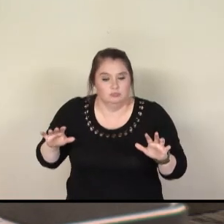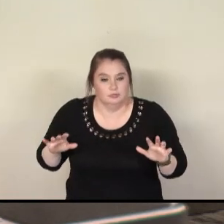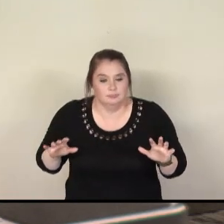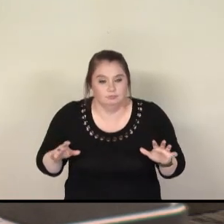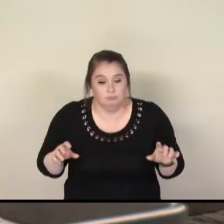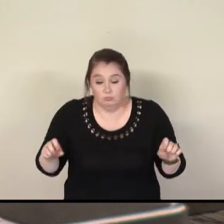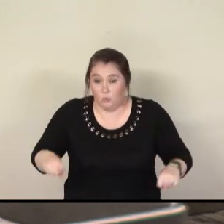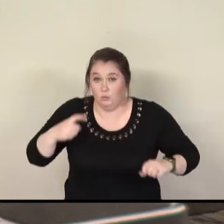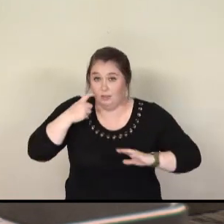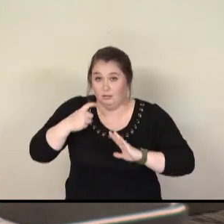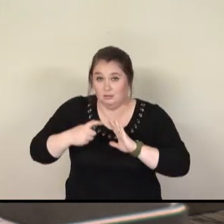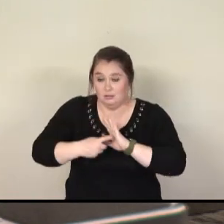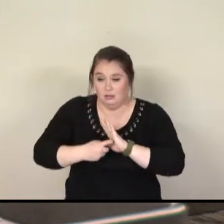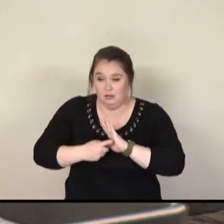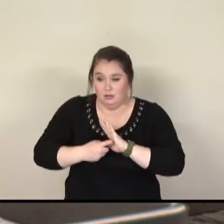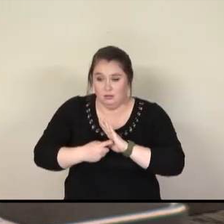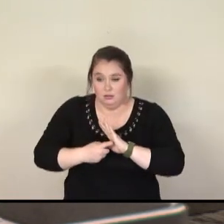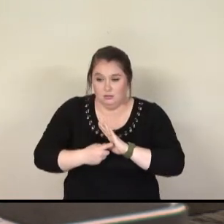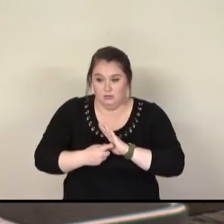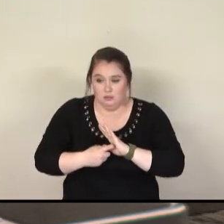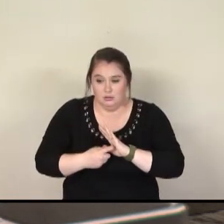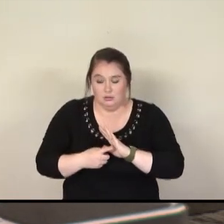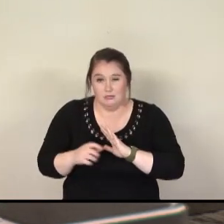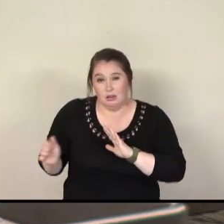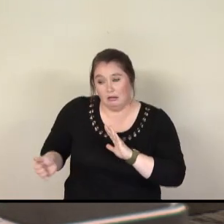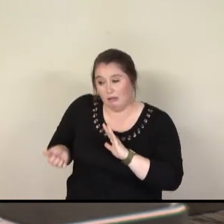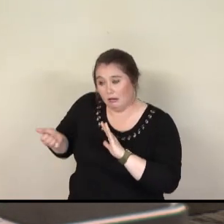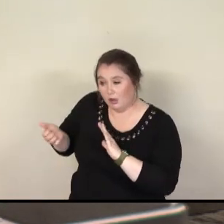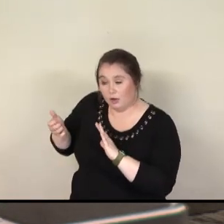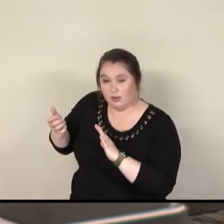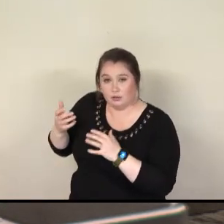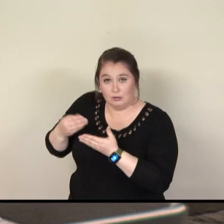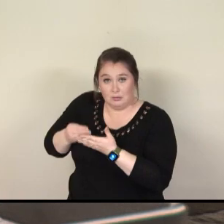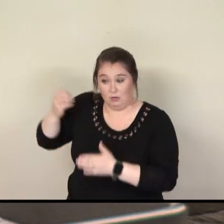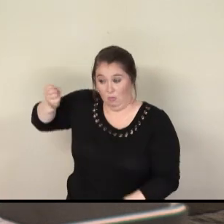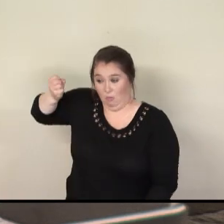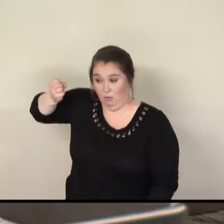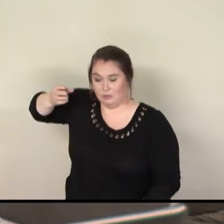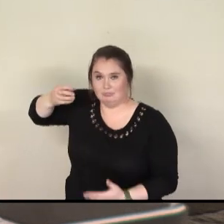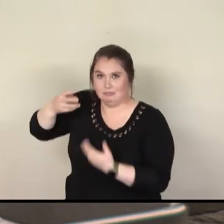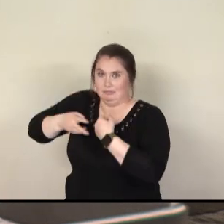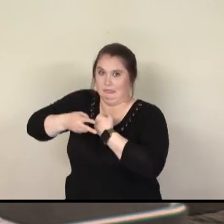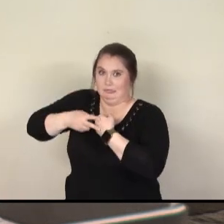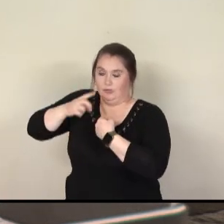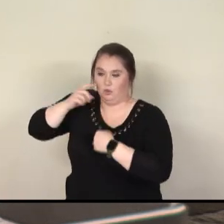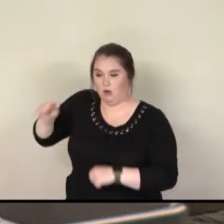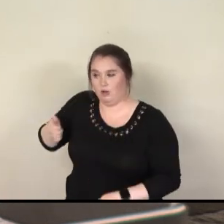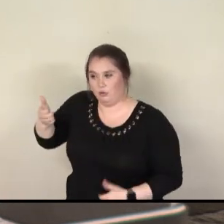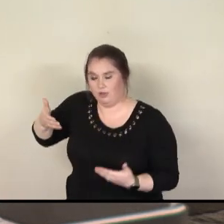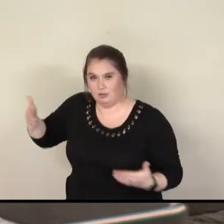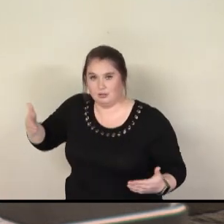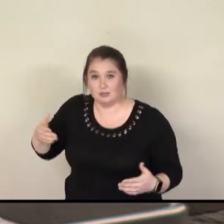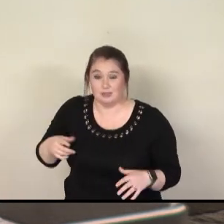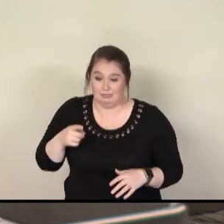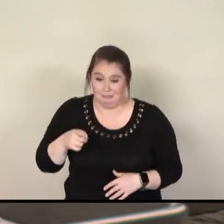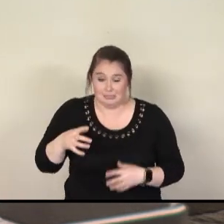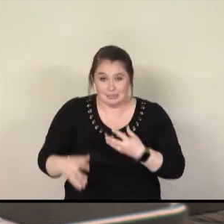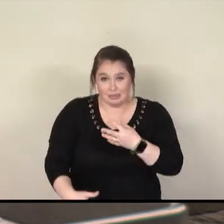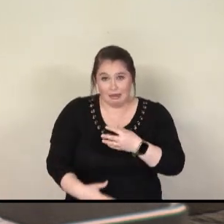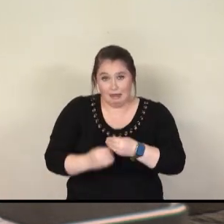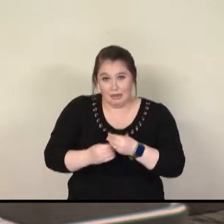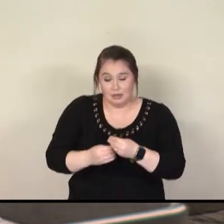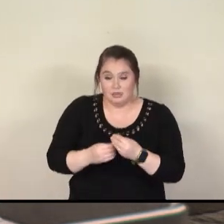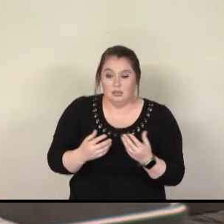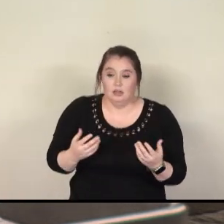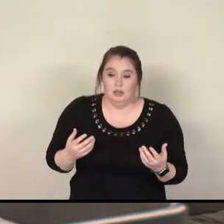as you can tell, we need to save our contingency for other things right now. So we need to go ahead and do this as a change order. It is an added scope